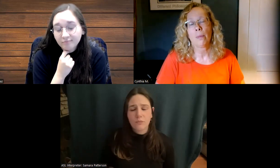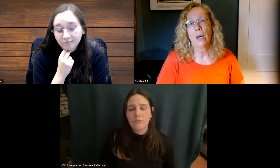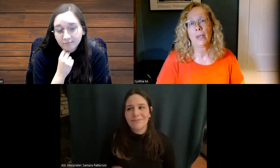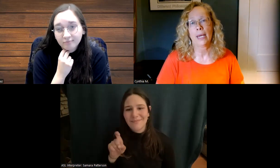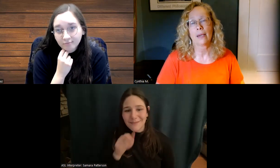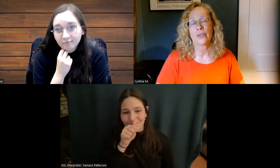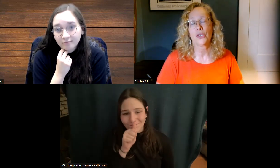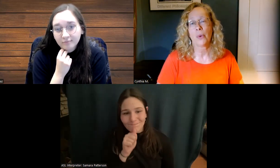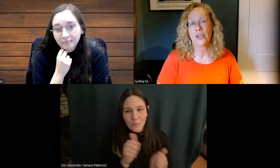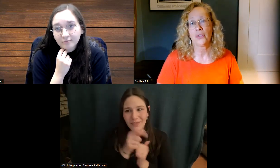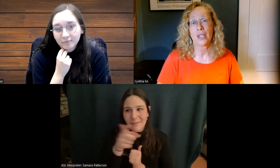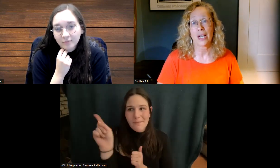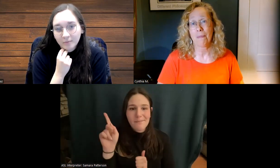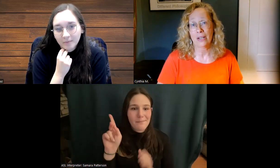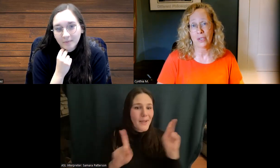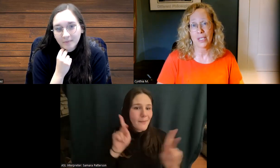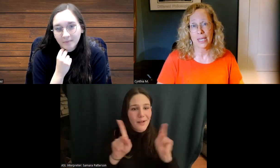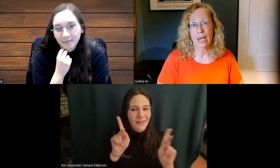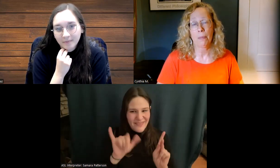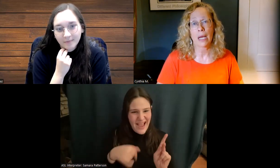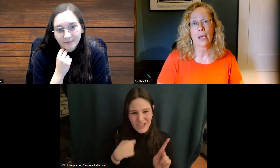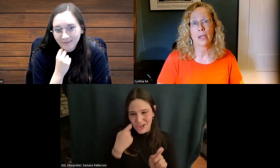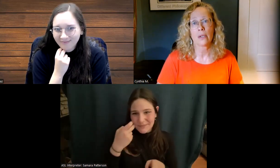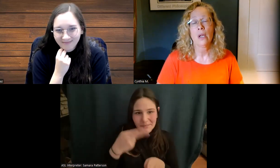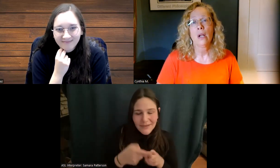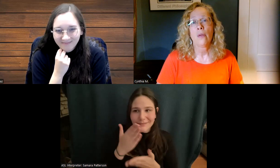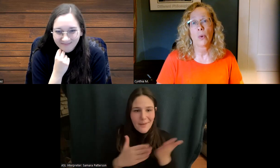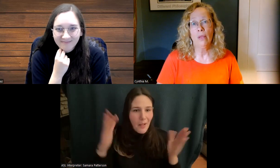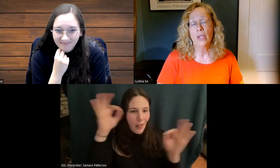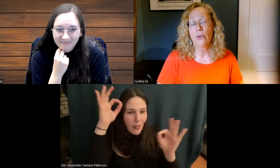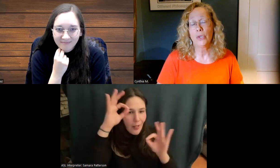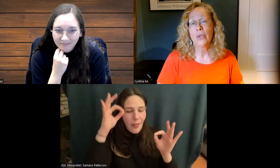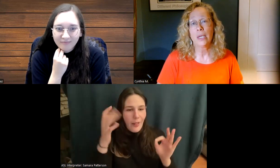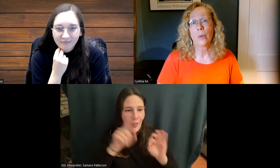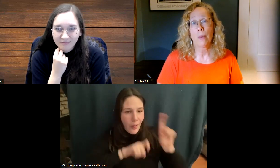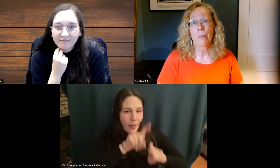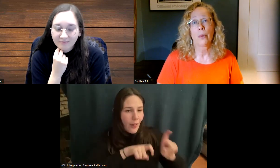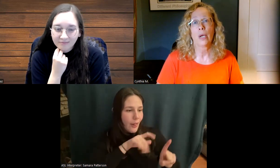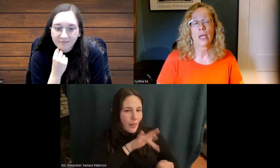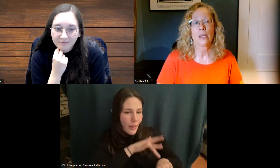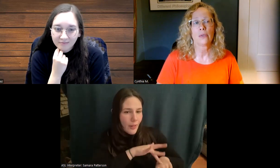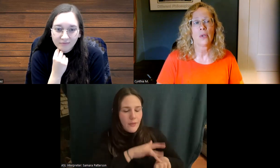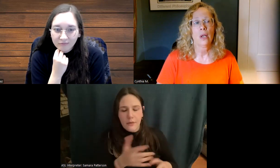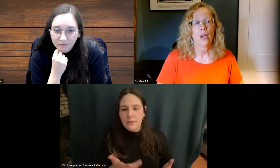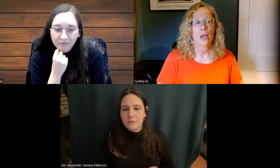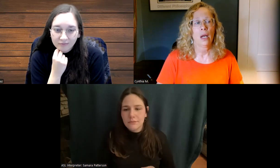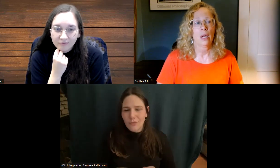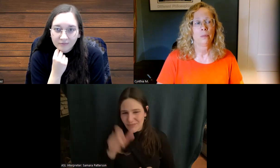with the public situations that I've mentioned to date. Because the one thing you do need to remember